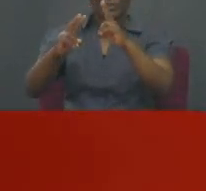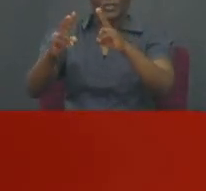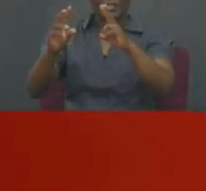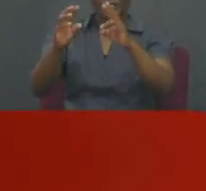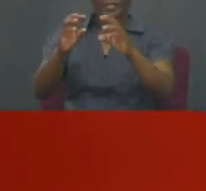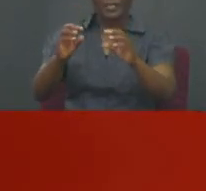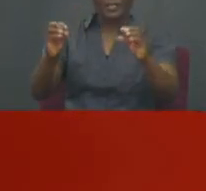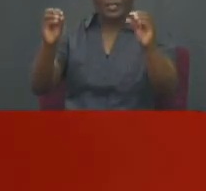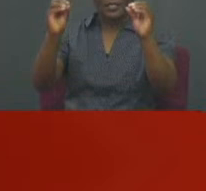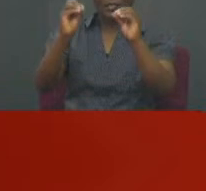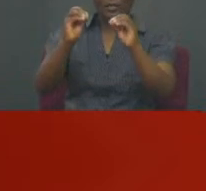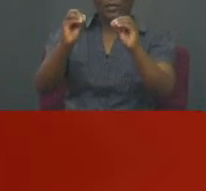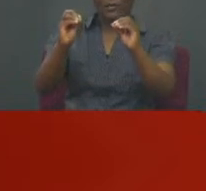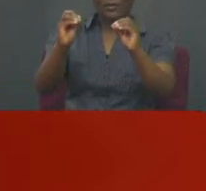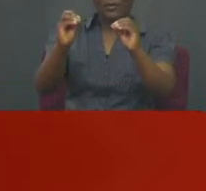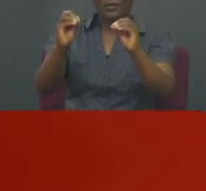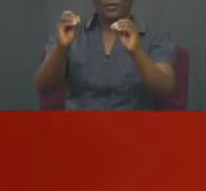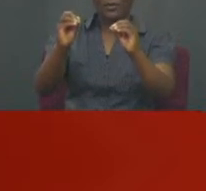victory.